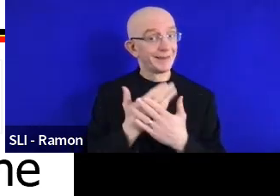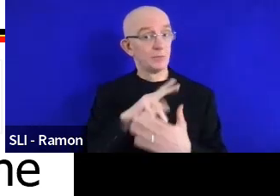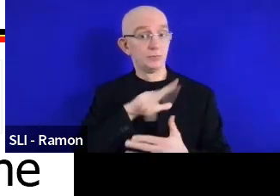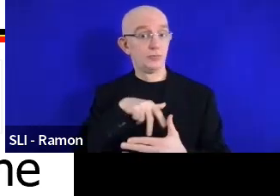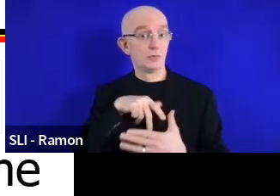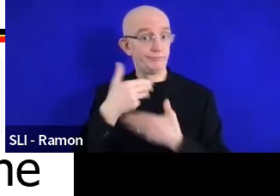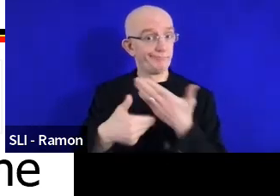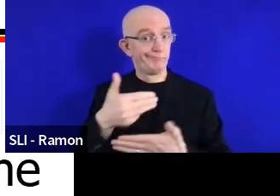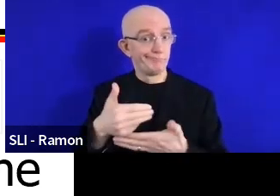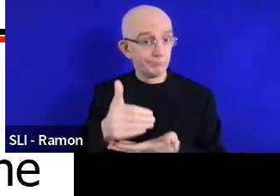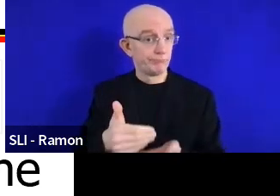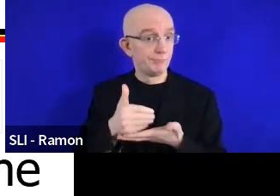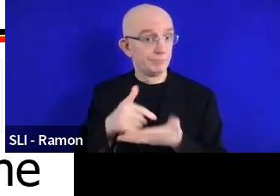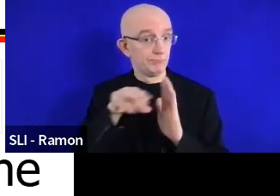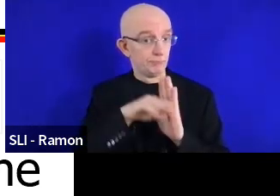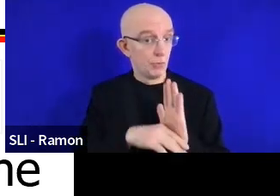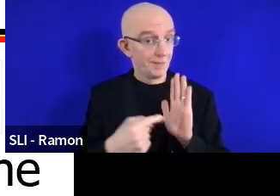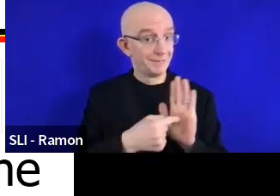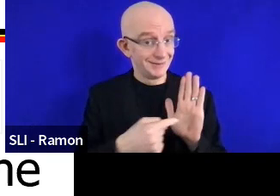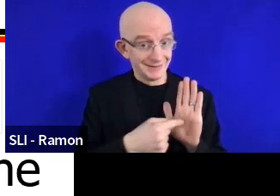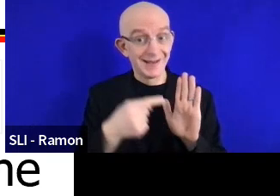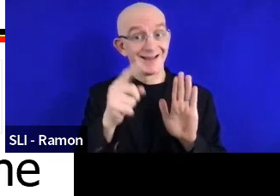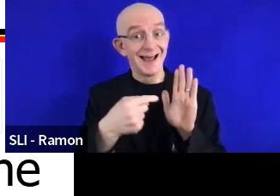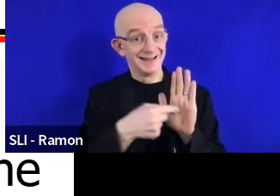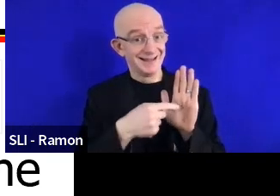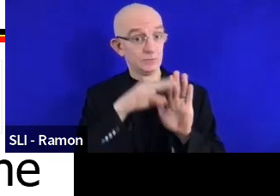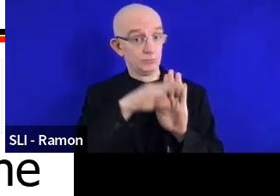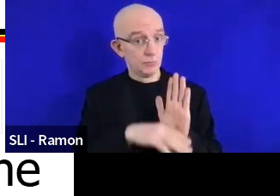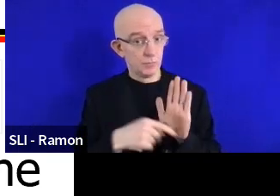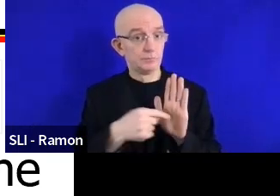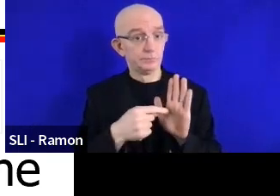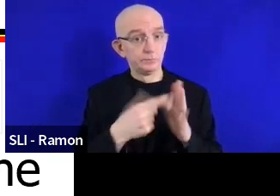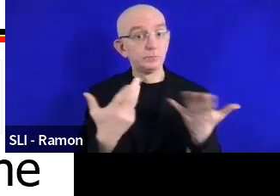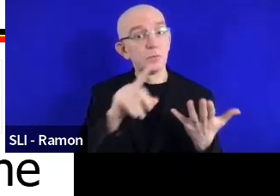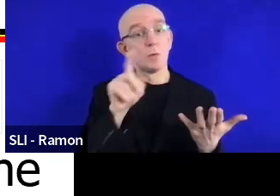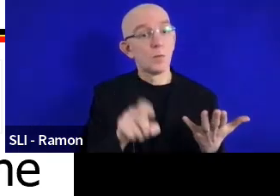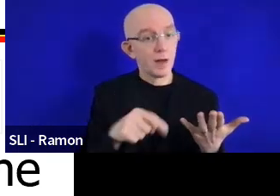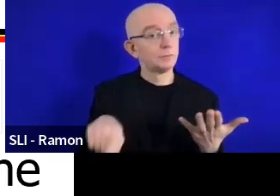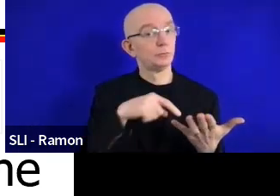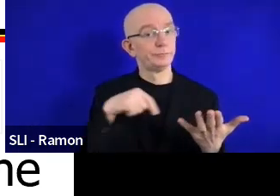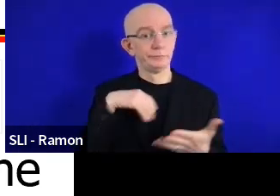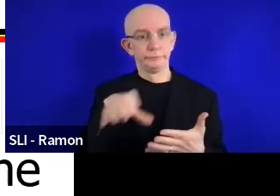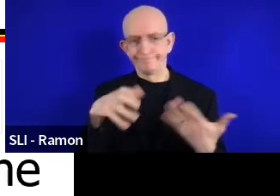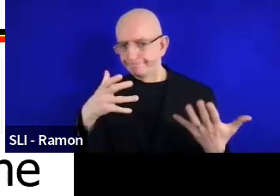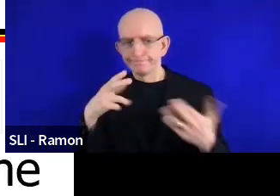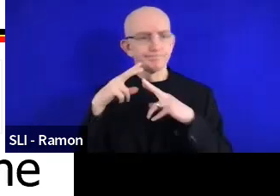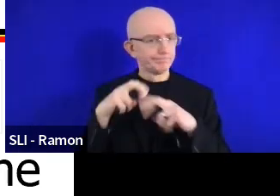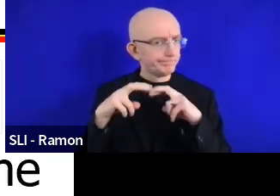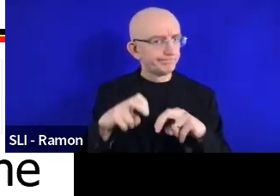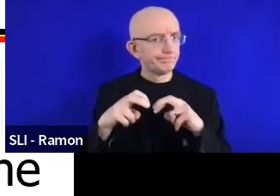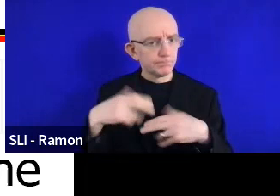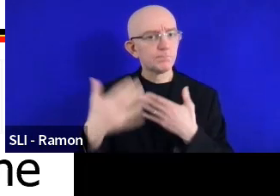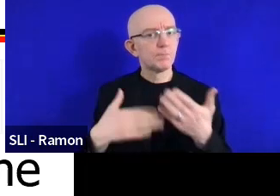demonstrated extreme exclusion of older persons, breakdown in extended family systems that used to take care of